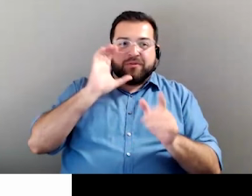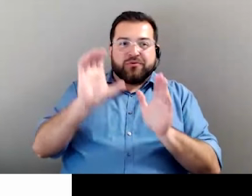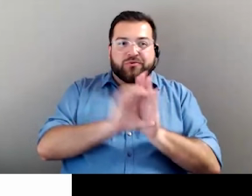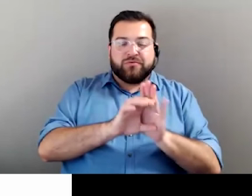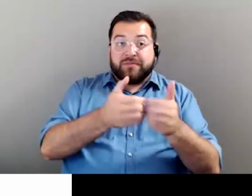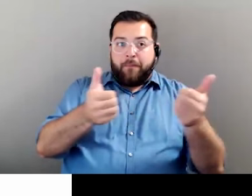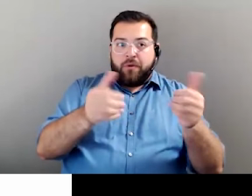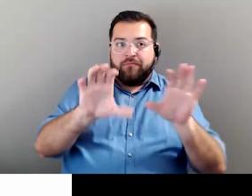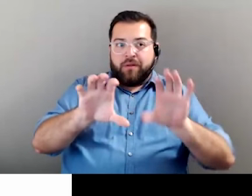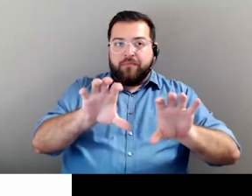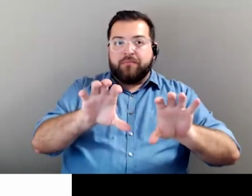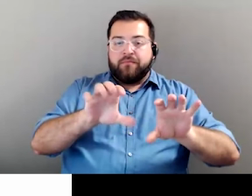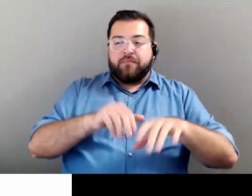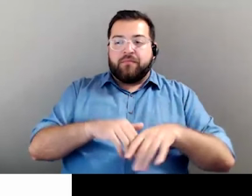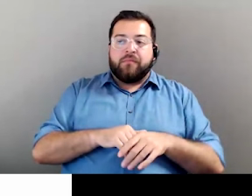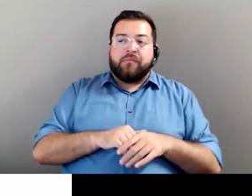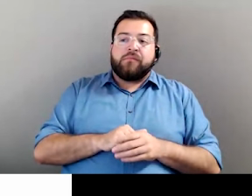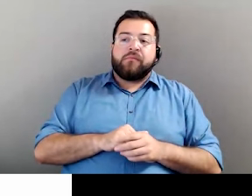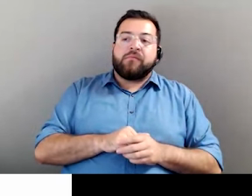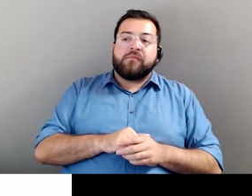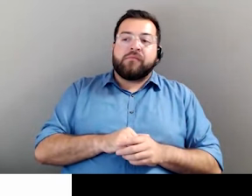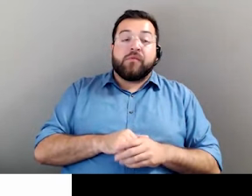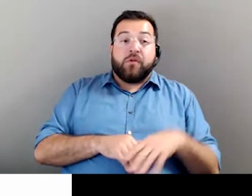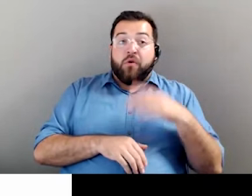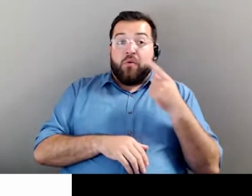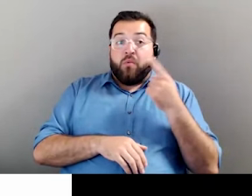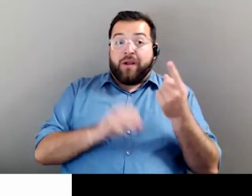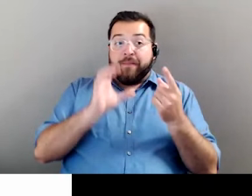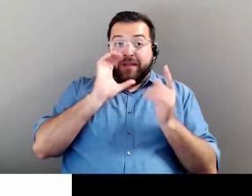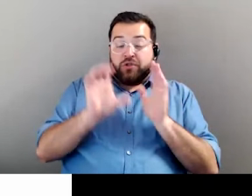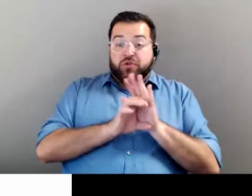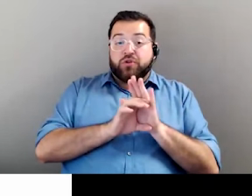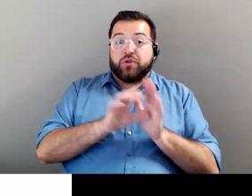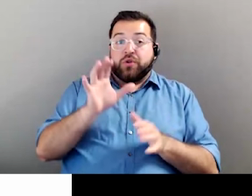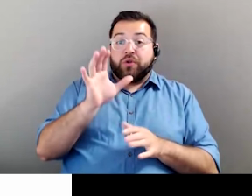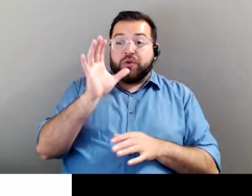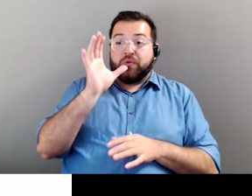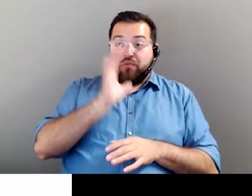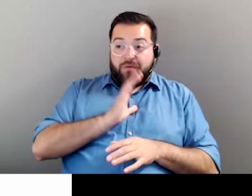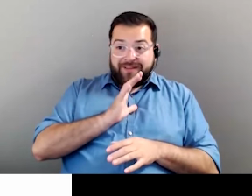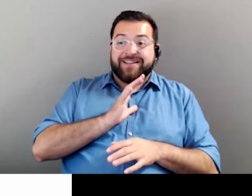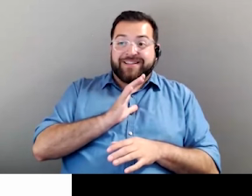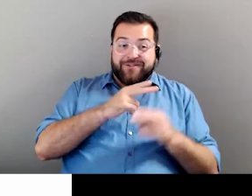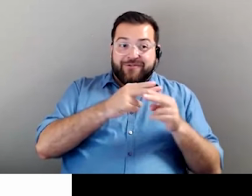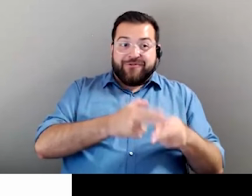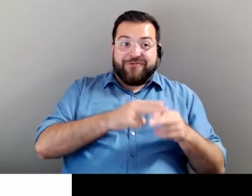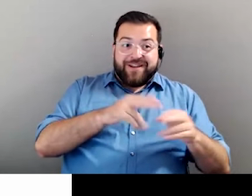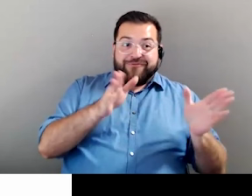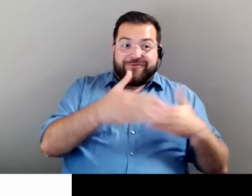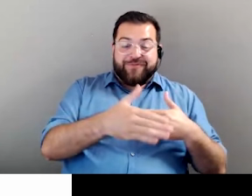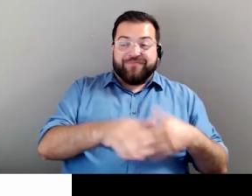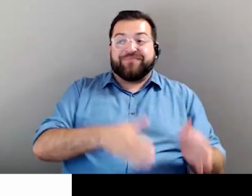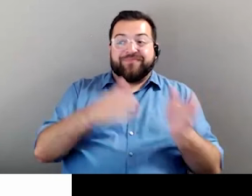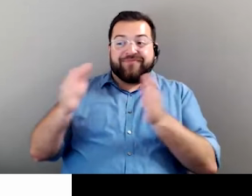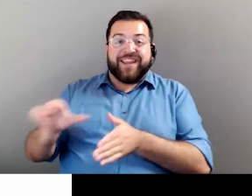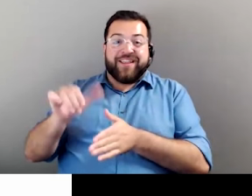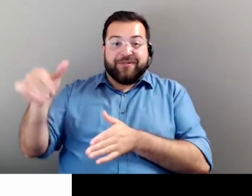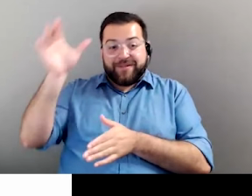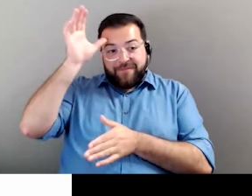photos. And one's the women's, weight room. One's a women's weight room and one's the men's weight room.